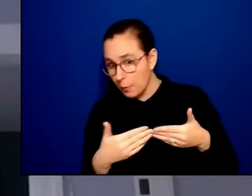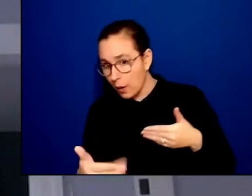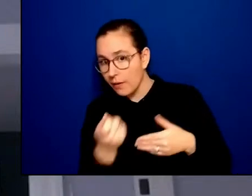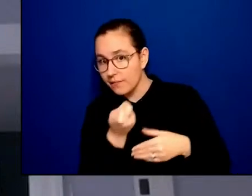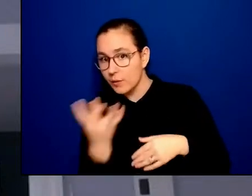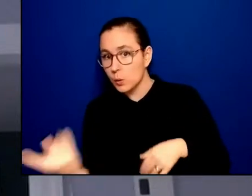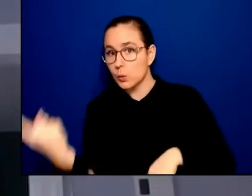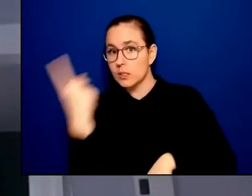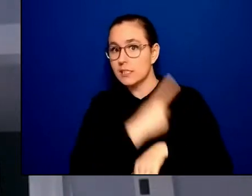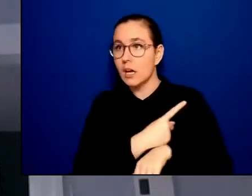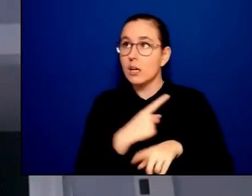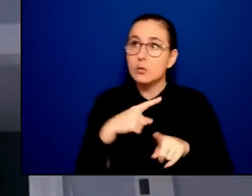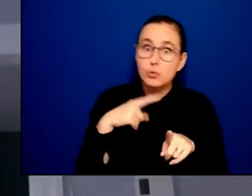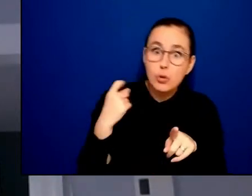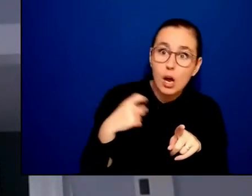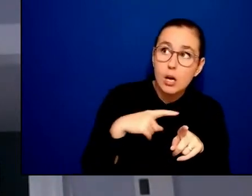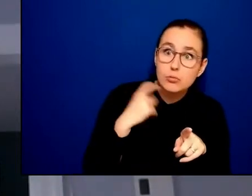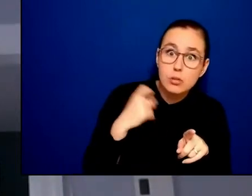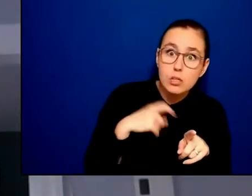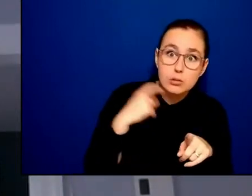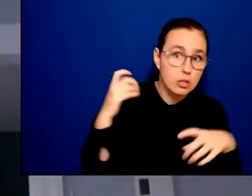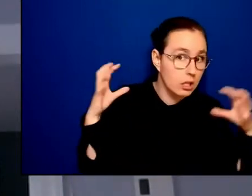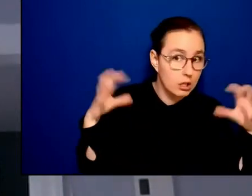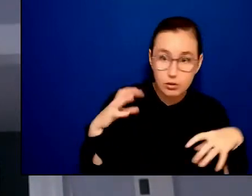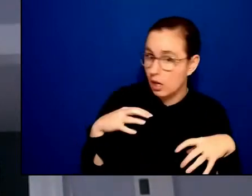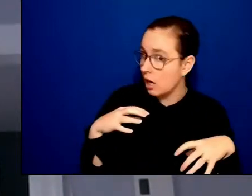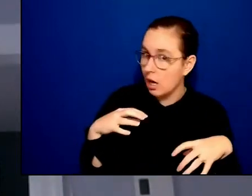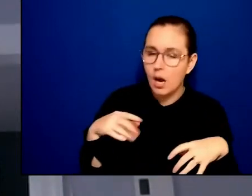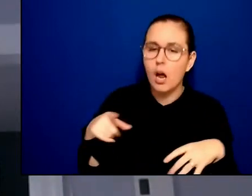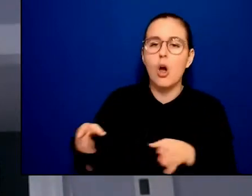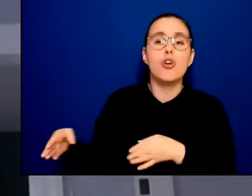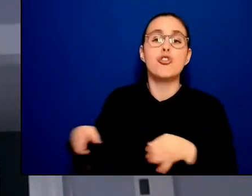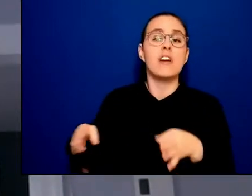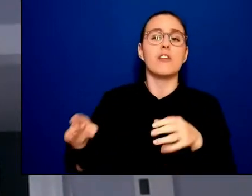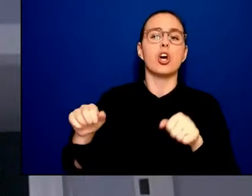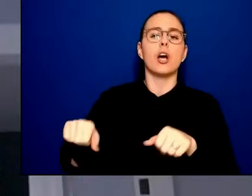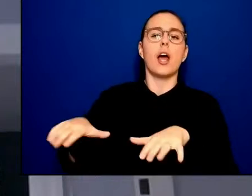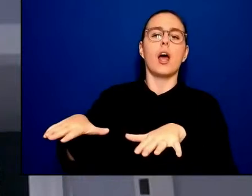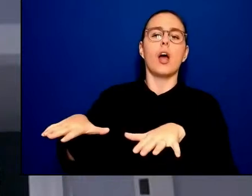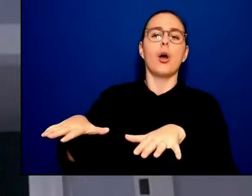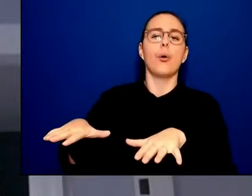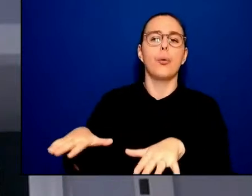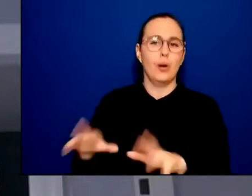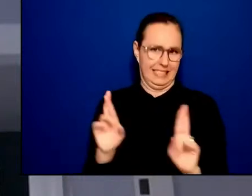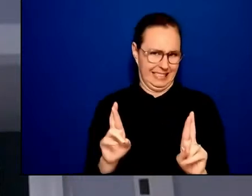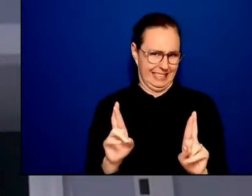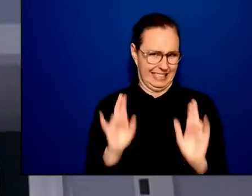and Environment Canada will provide more updates in terms of the weather forecast side of things.